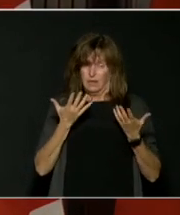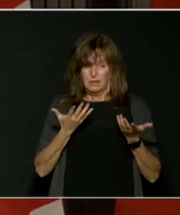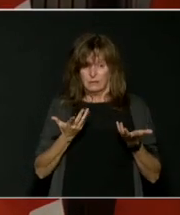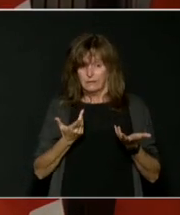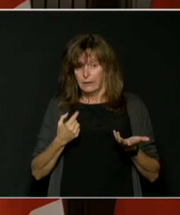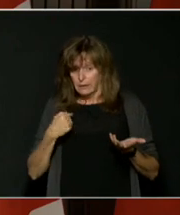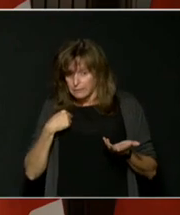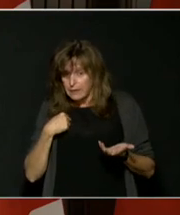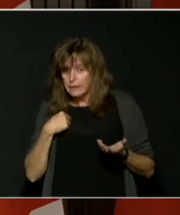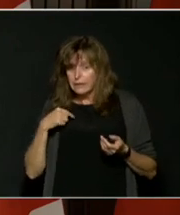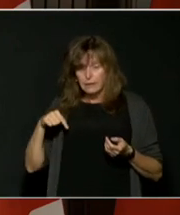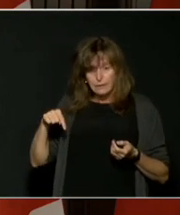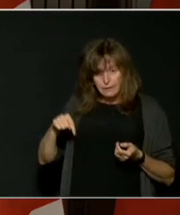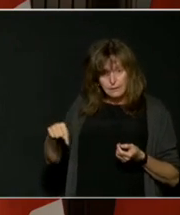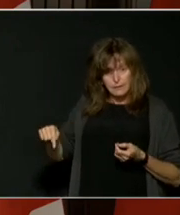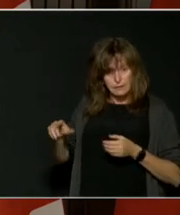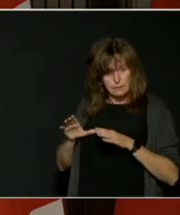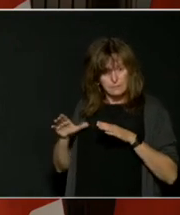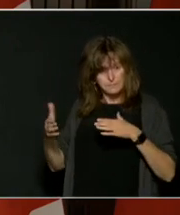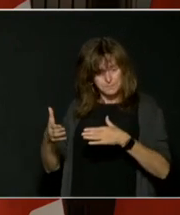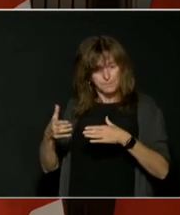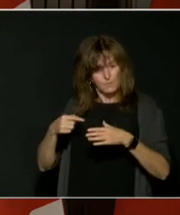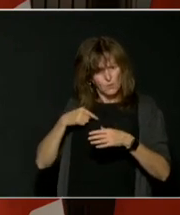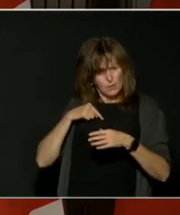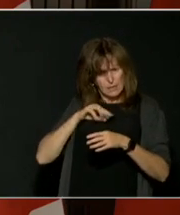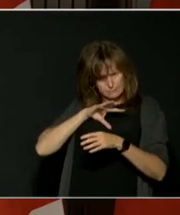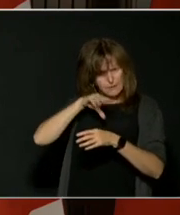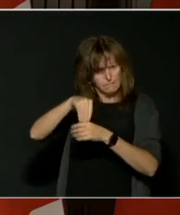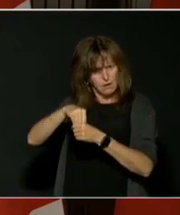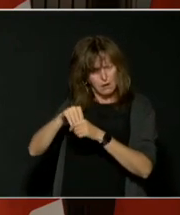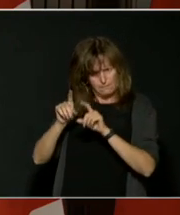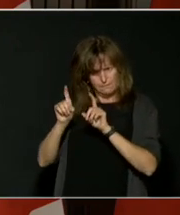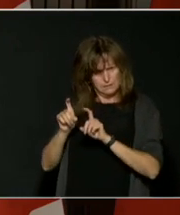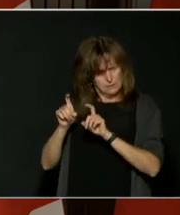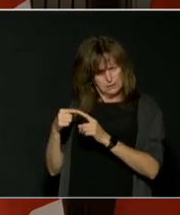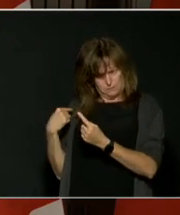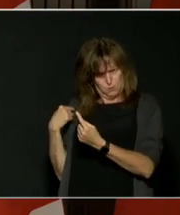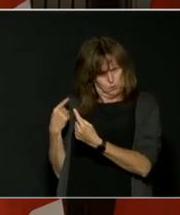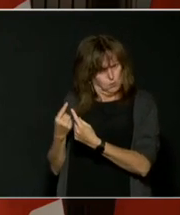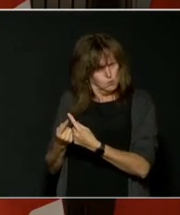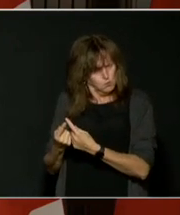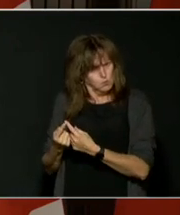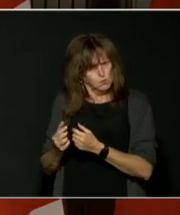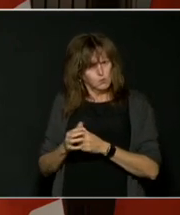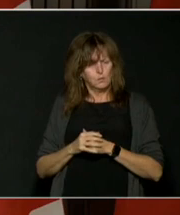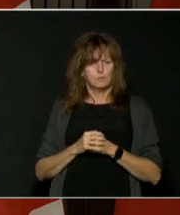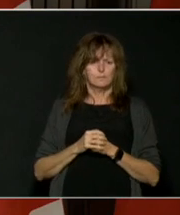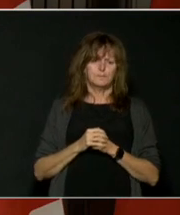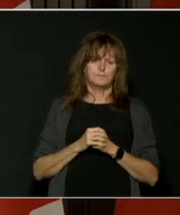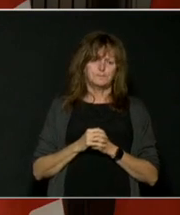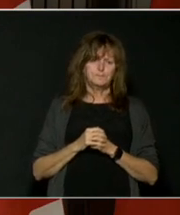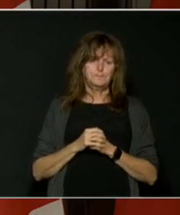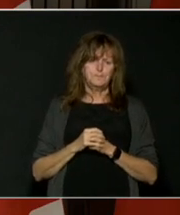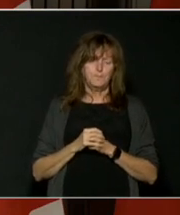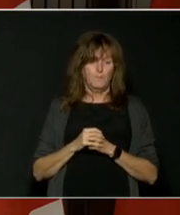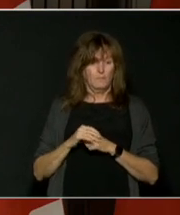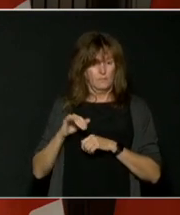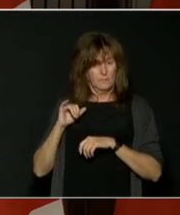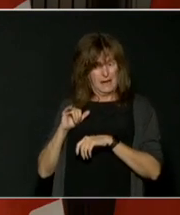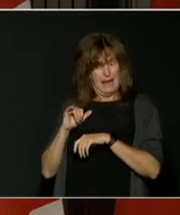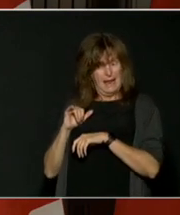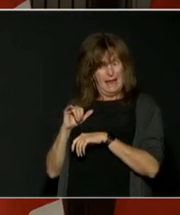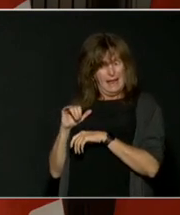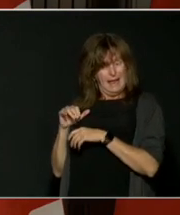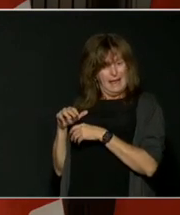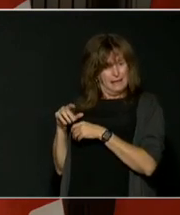some of the work around testing earlier in the year, and at that point there was a broad